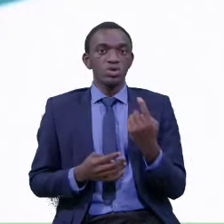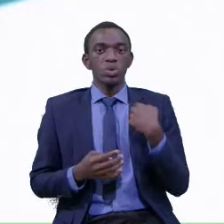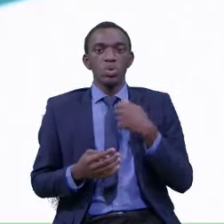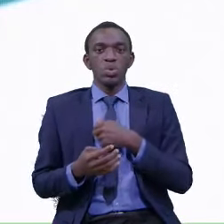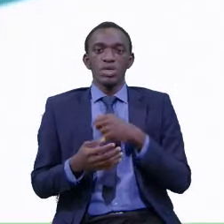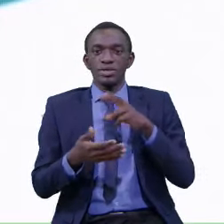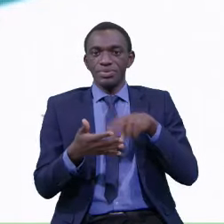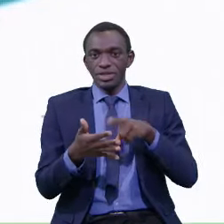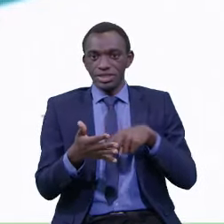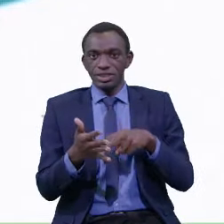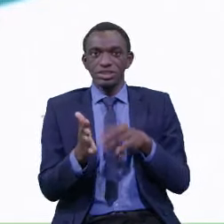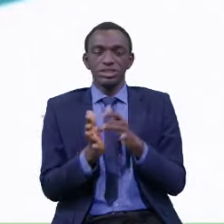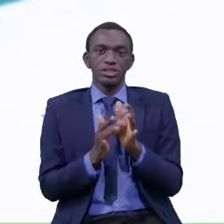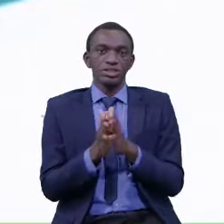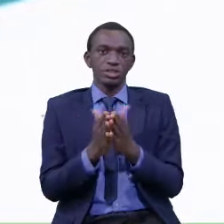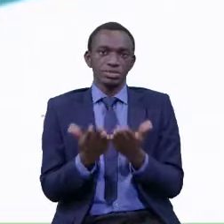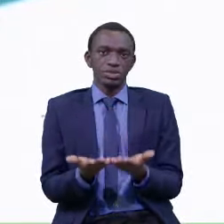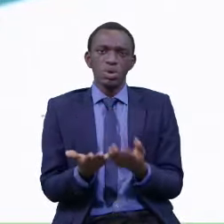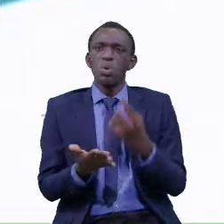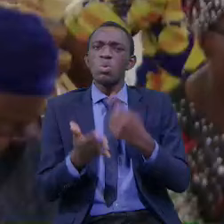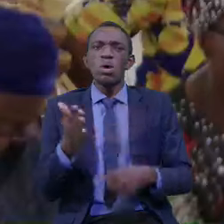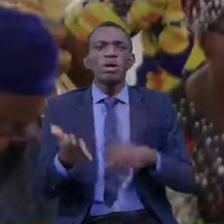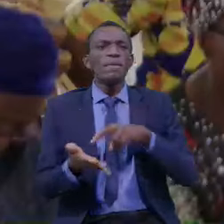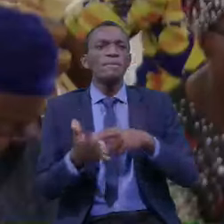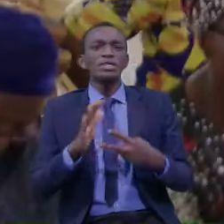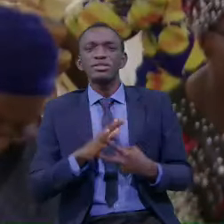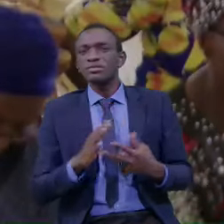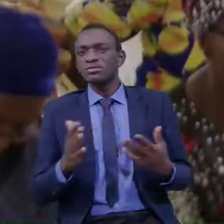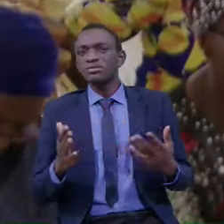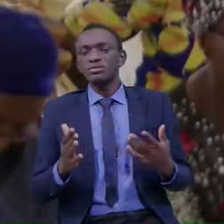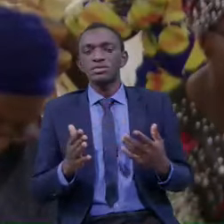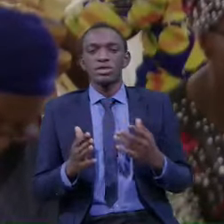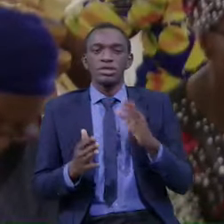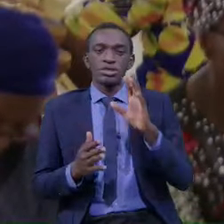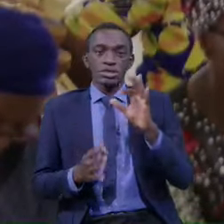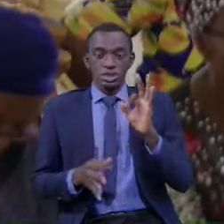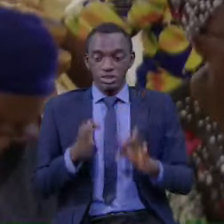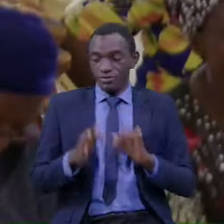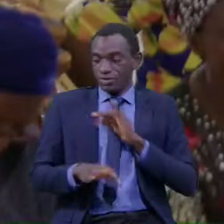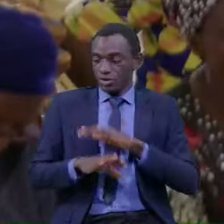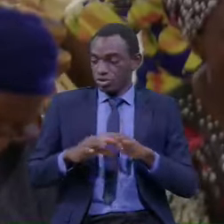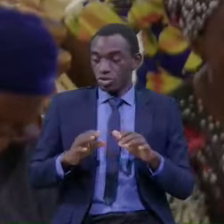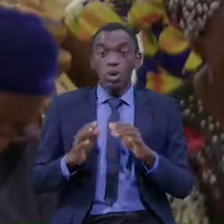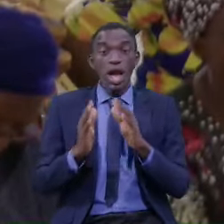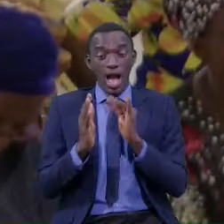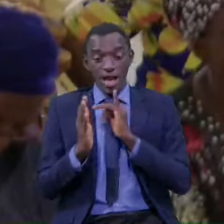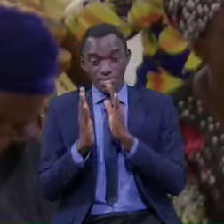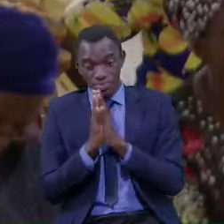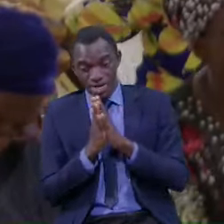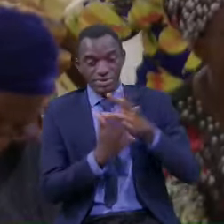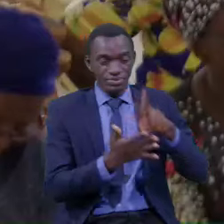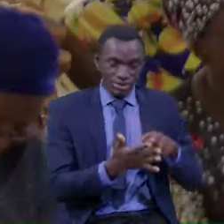the scripture. What does that mean? If I don't know how to pray, I open, for example,